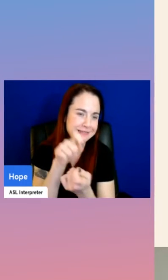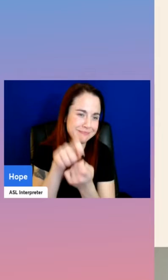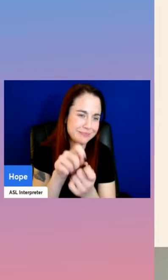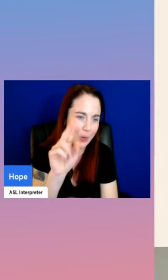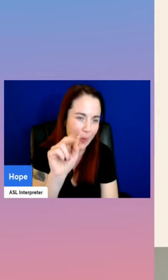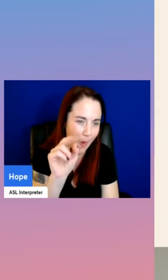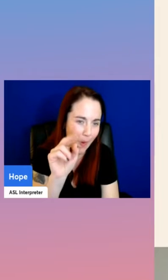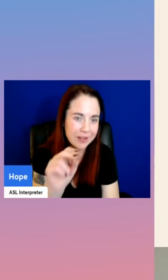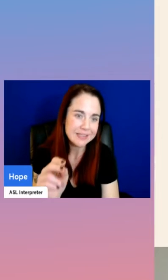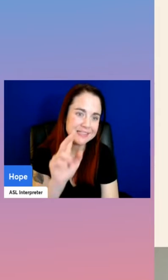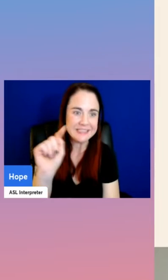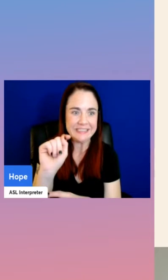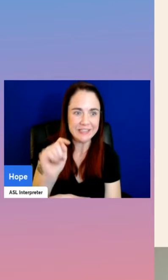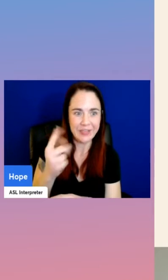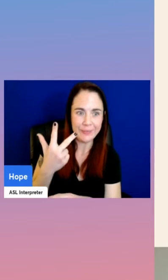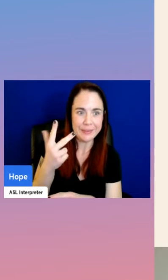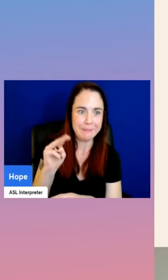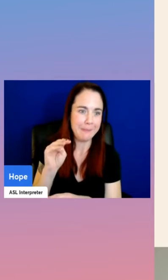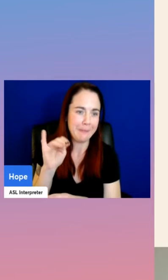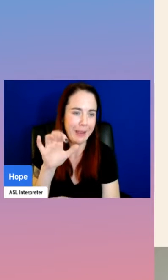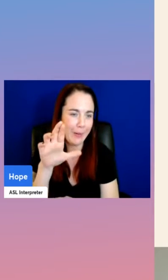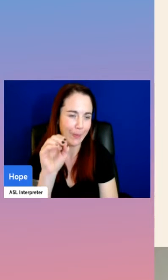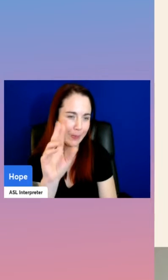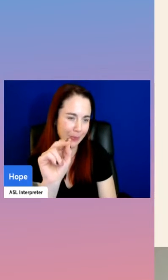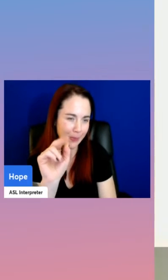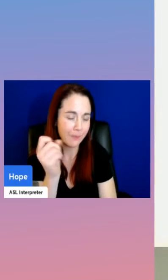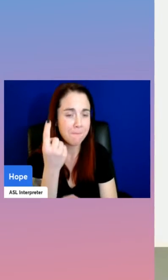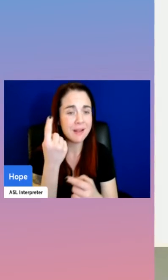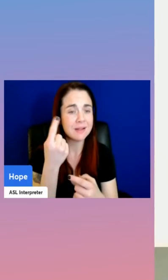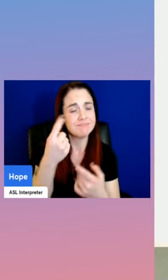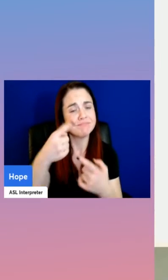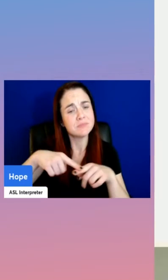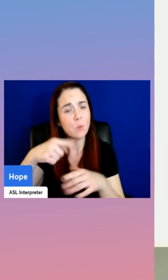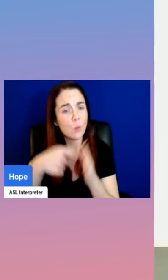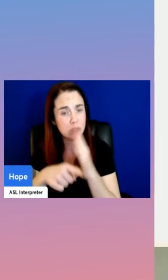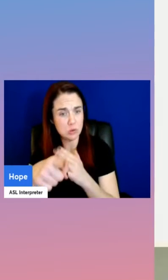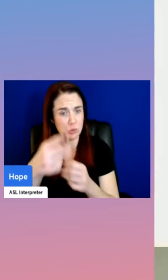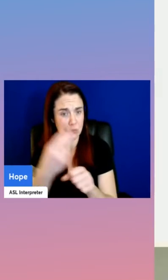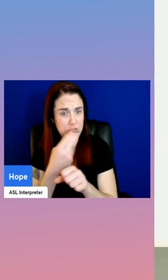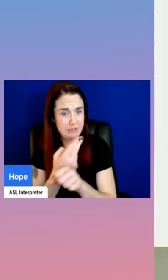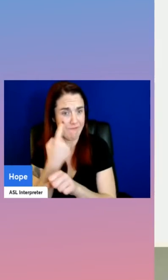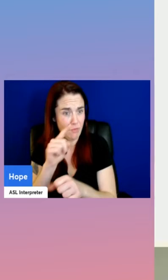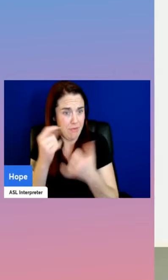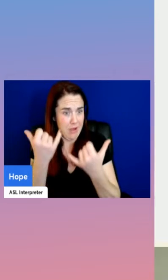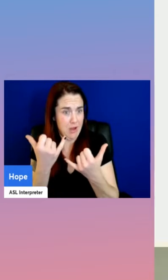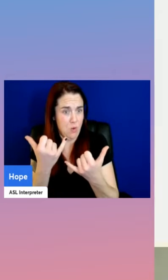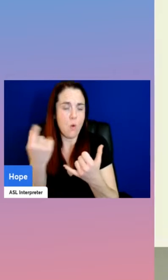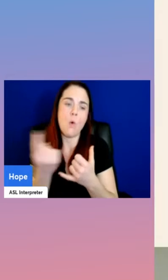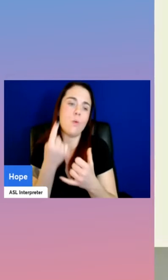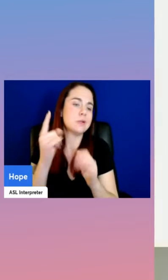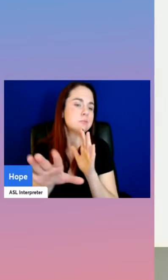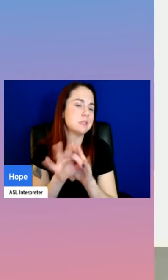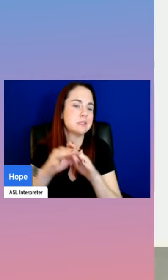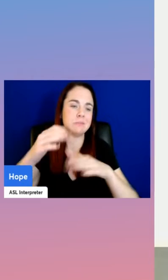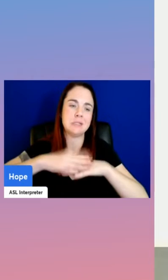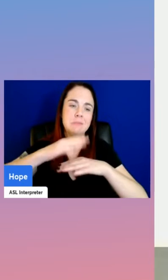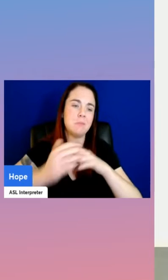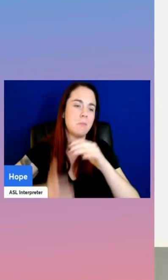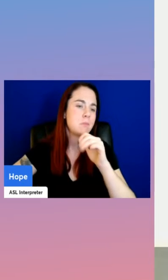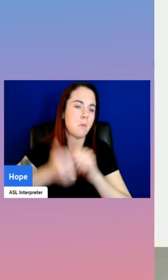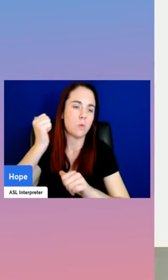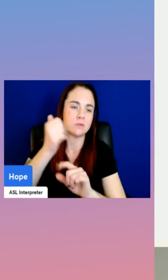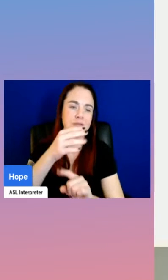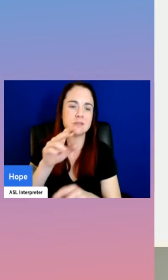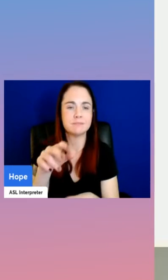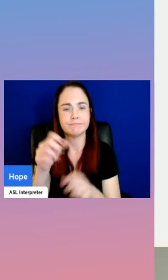example, but basically, depending on what you're currently using it for, always pick the minimum most viable instance,